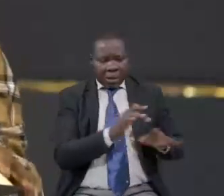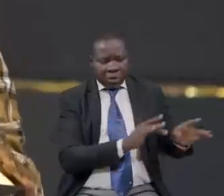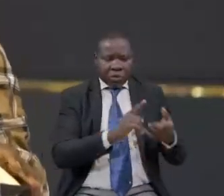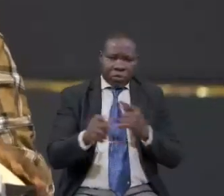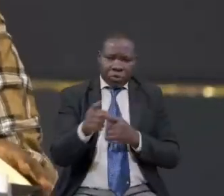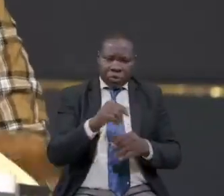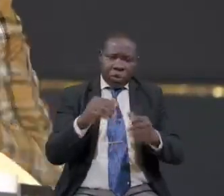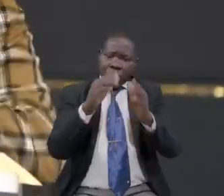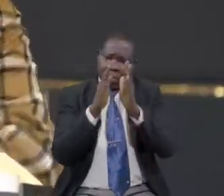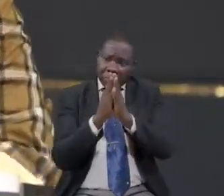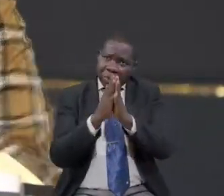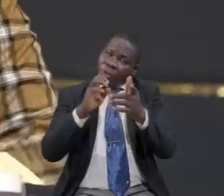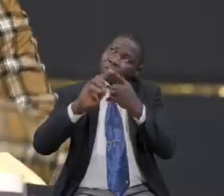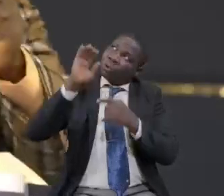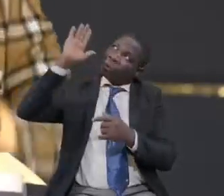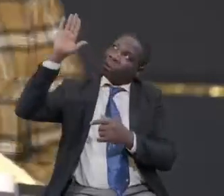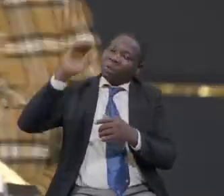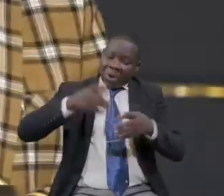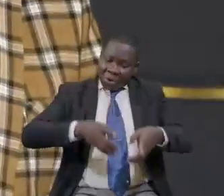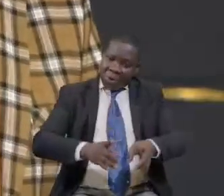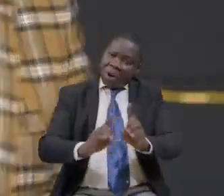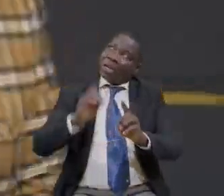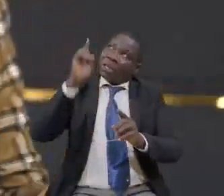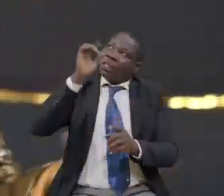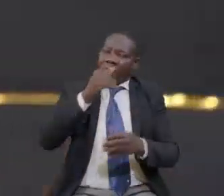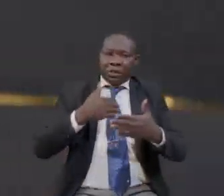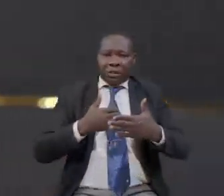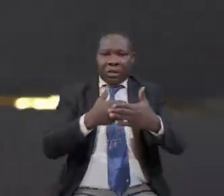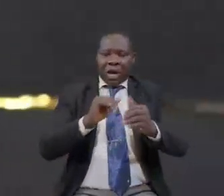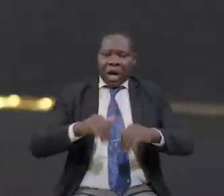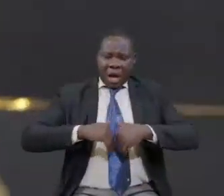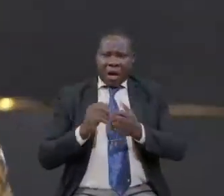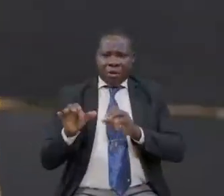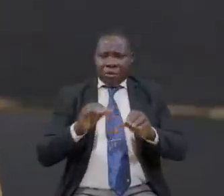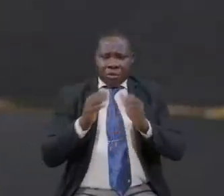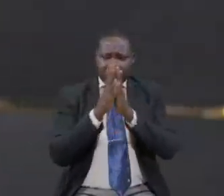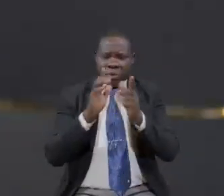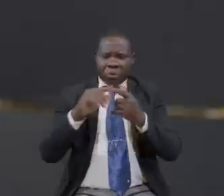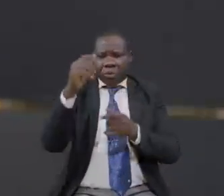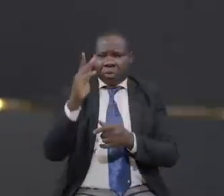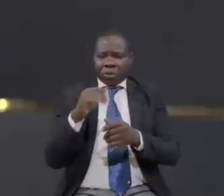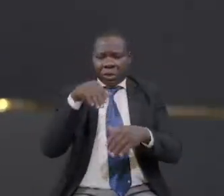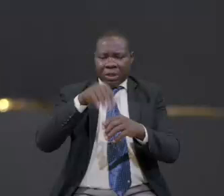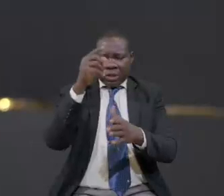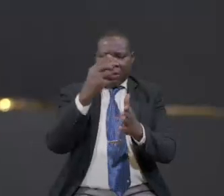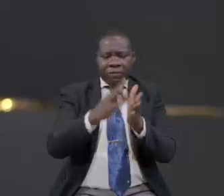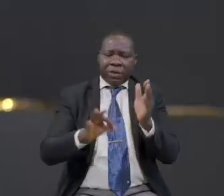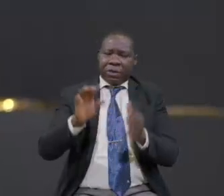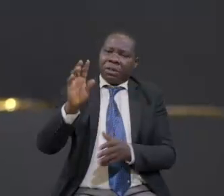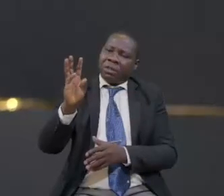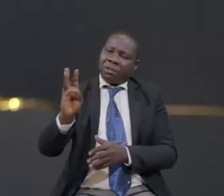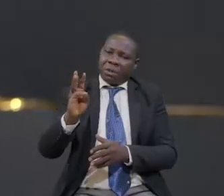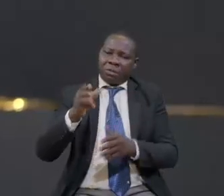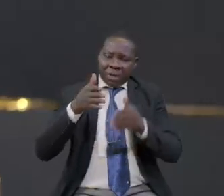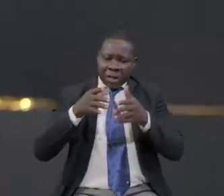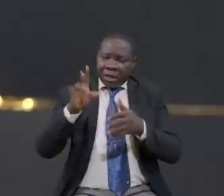him while he's near. How do you call upon him? Look at verse 7. In verse 7, let the